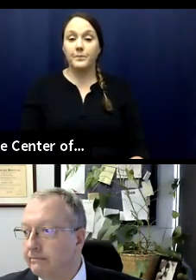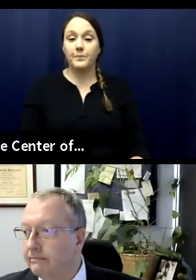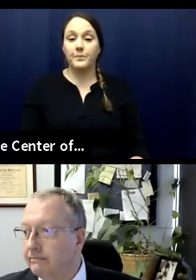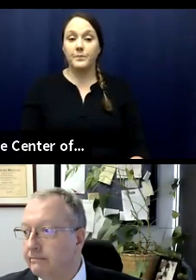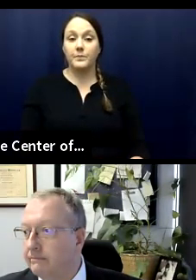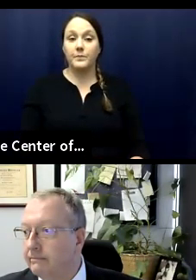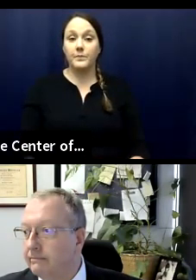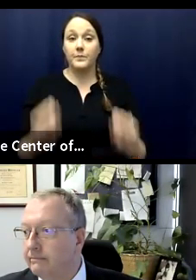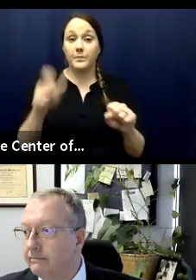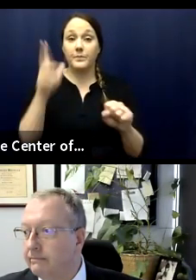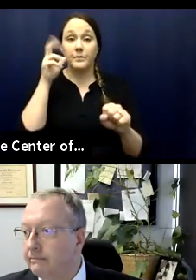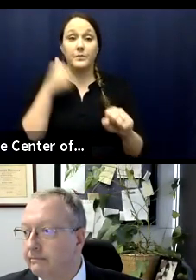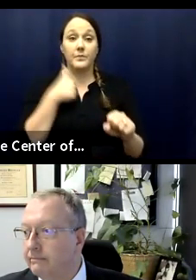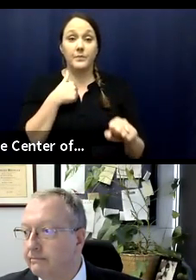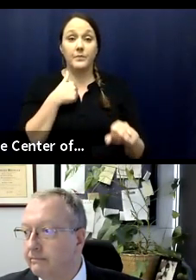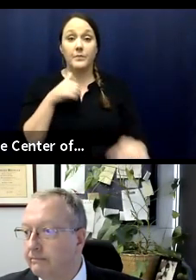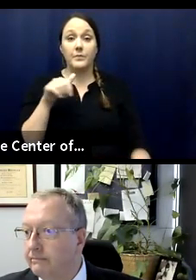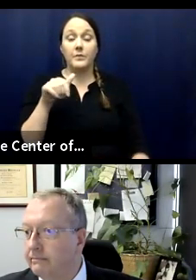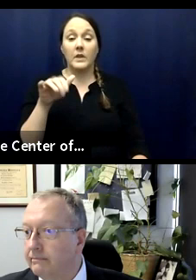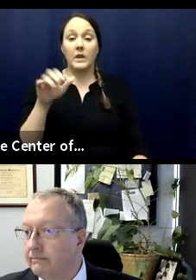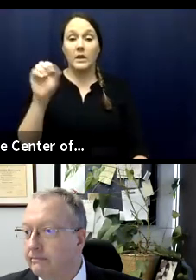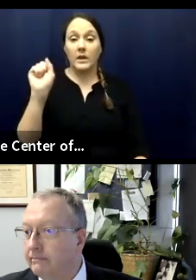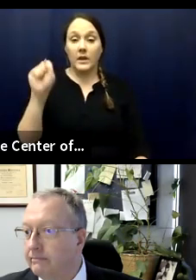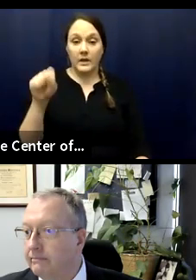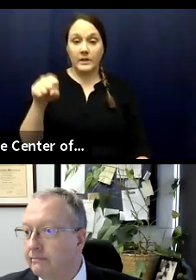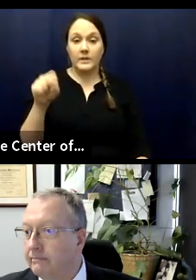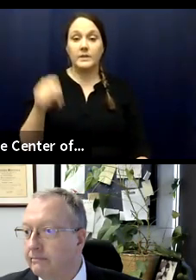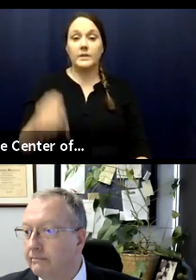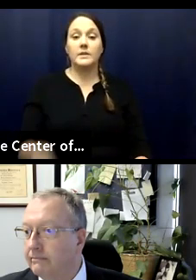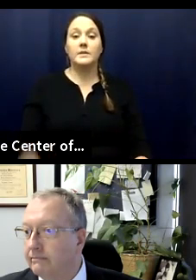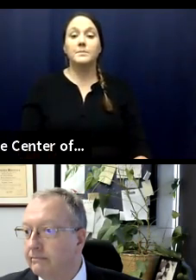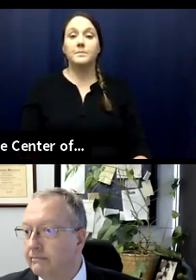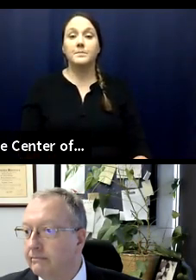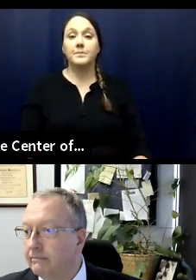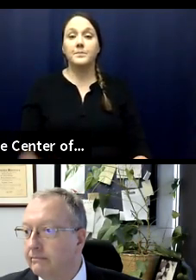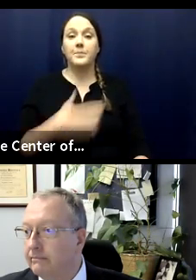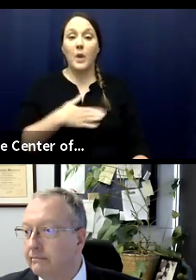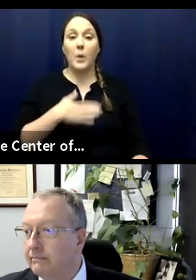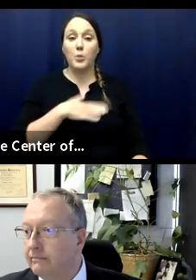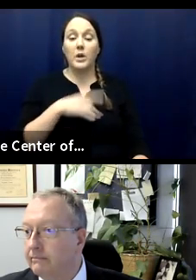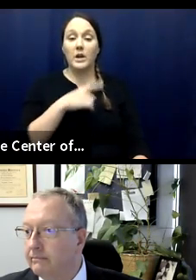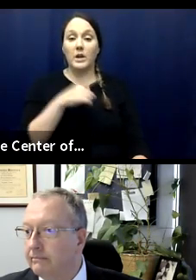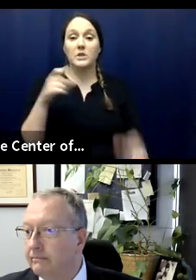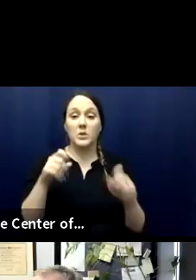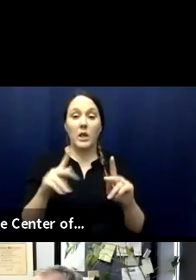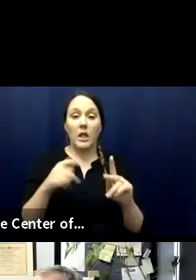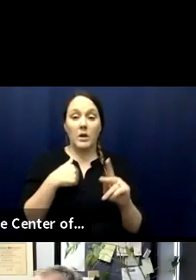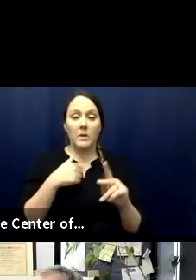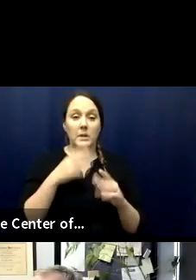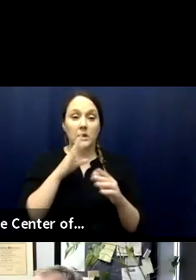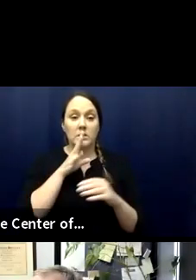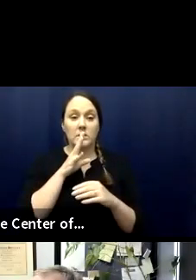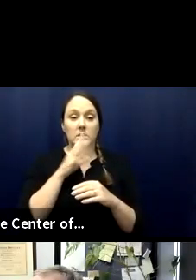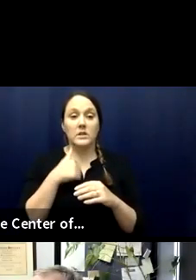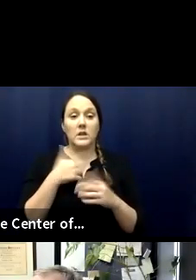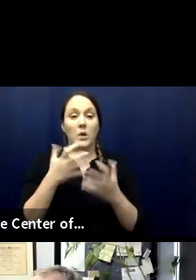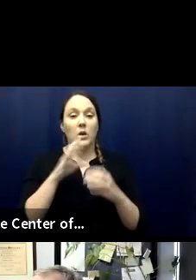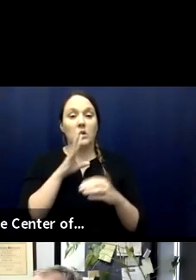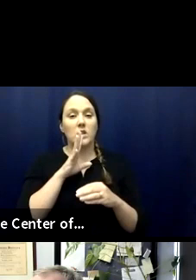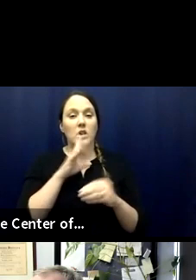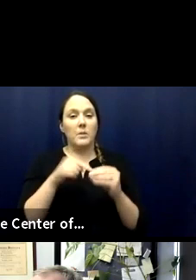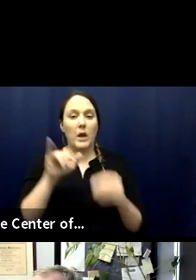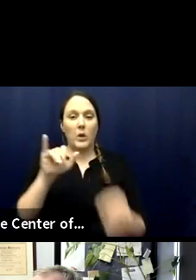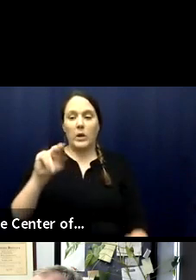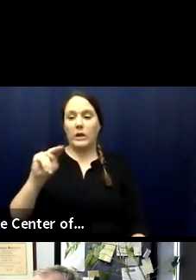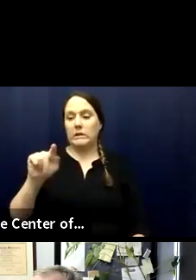Can you hear me? Yes, we can. All right. I appreciate you all allowing me here. I want to talk about the integrity of this health board and